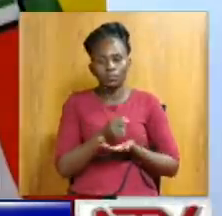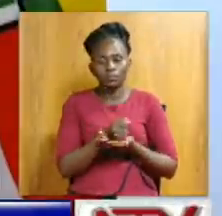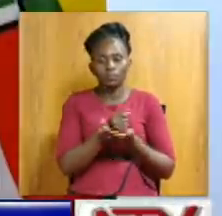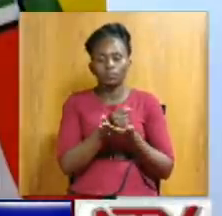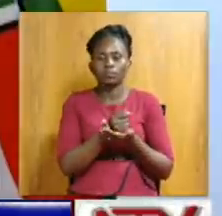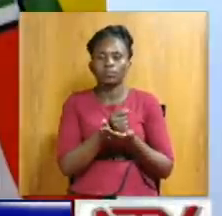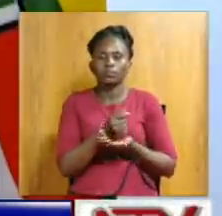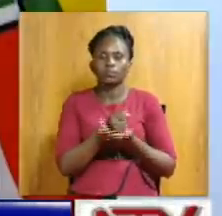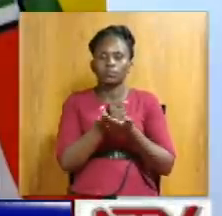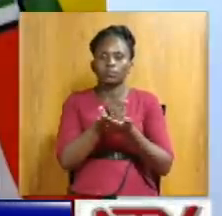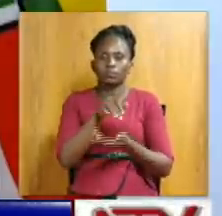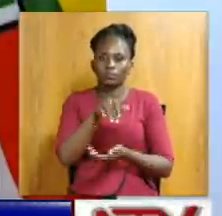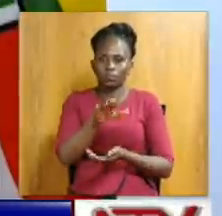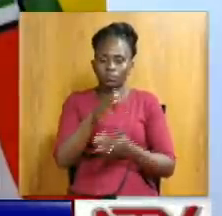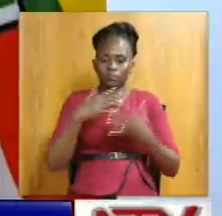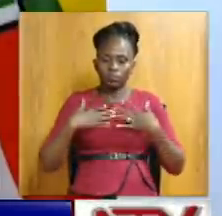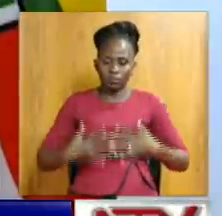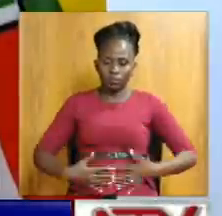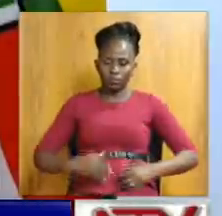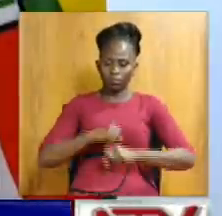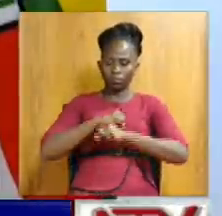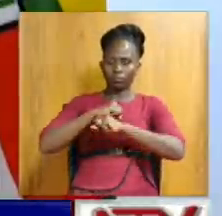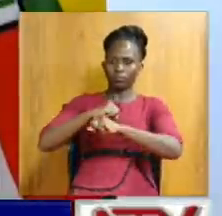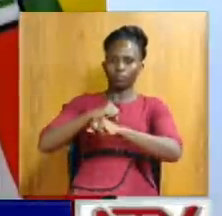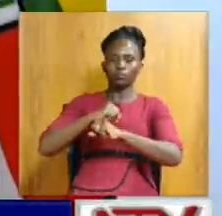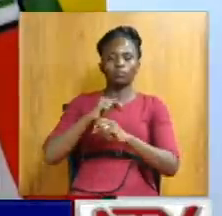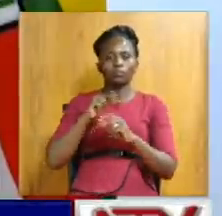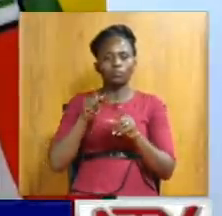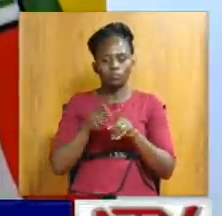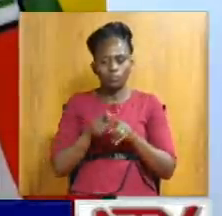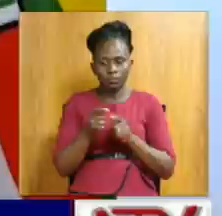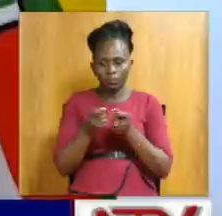control fever,